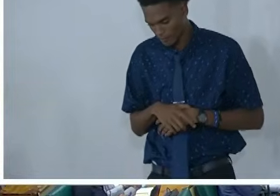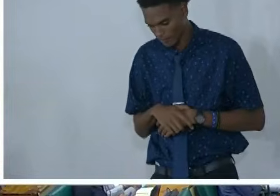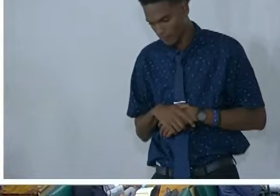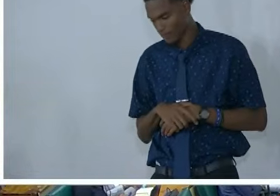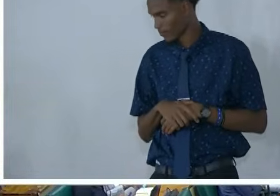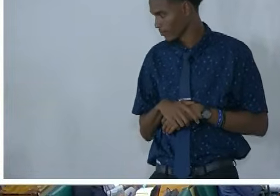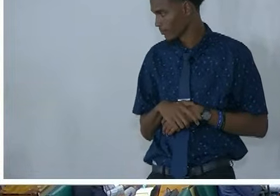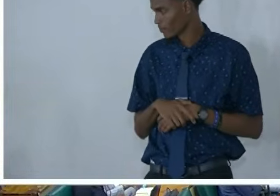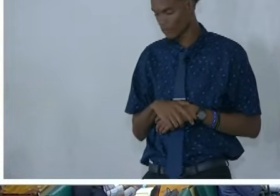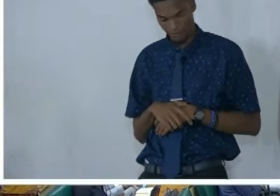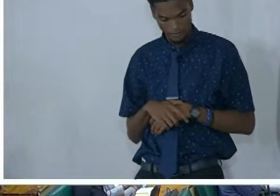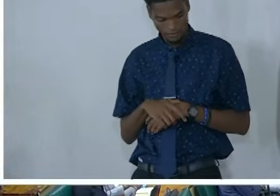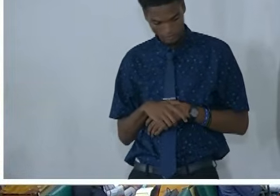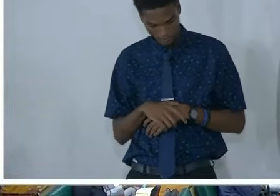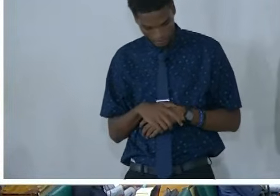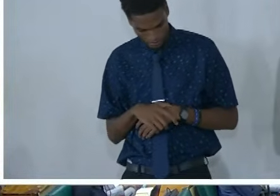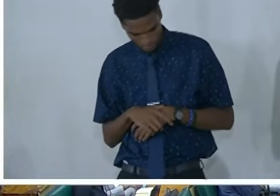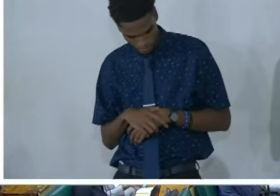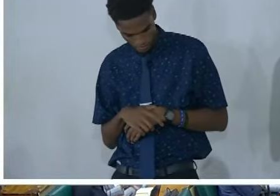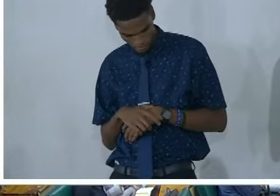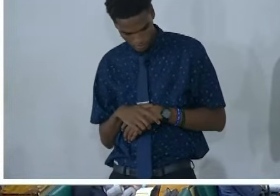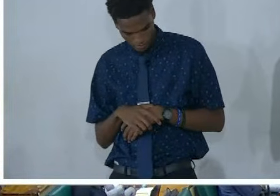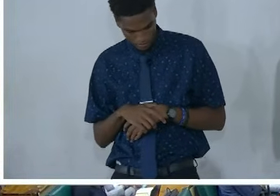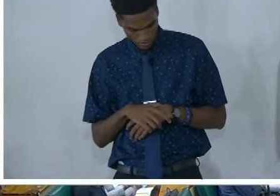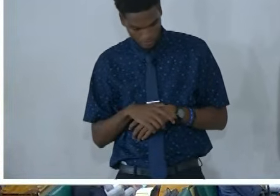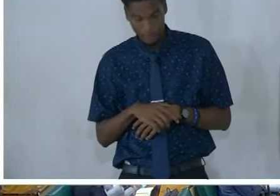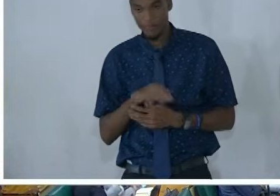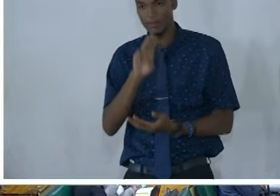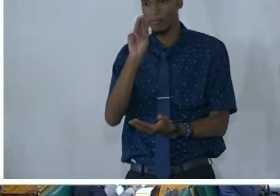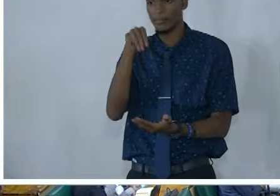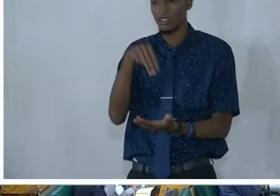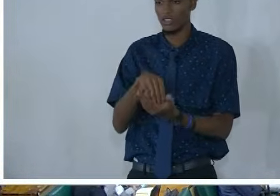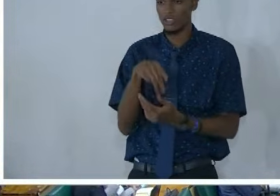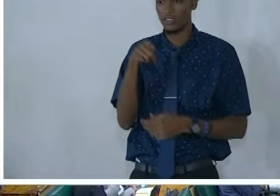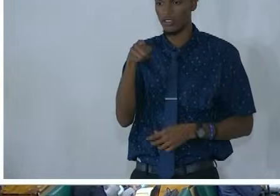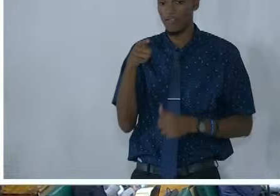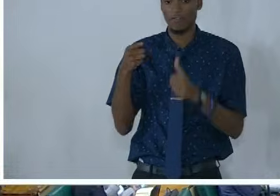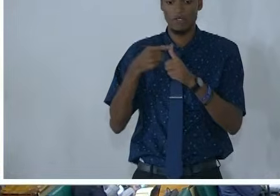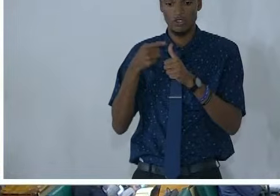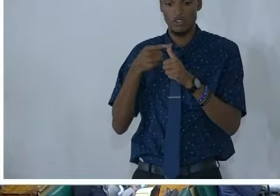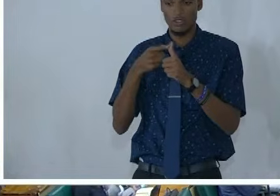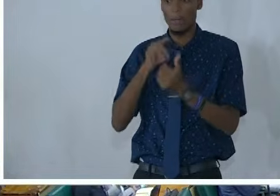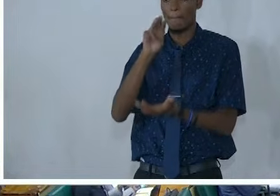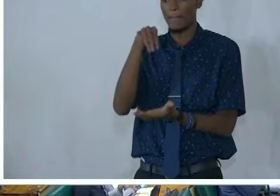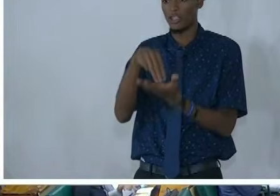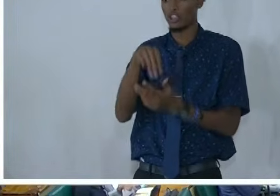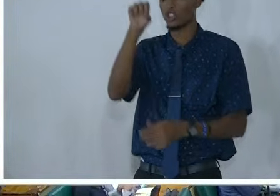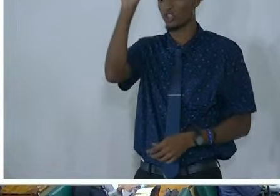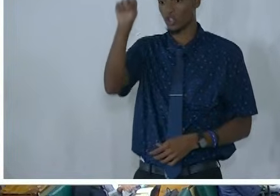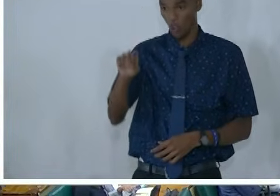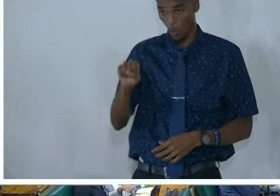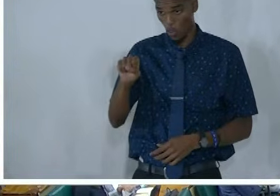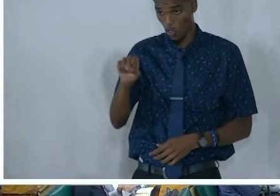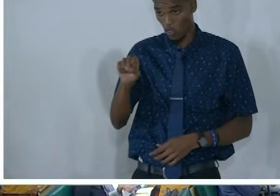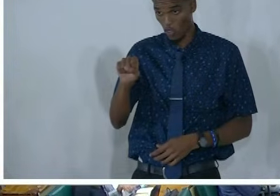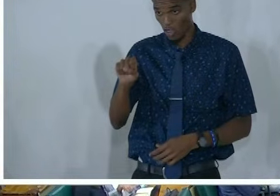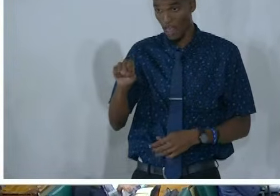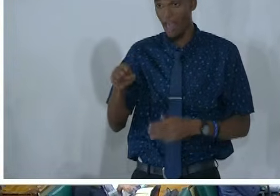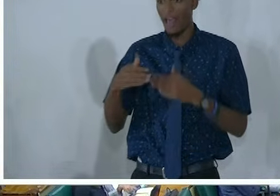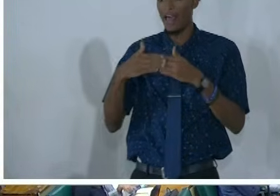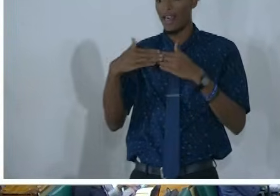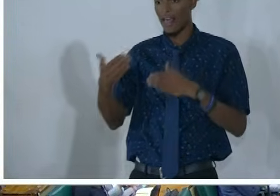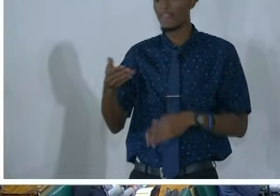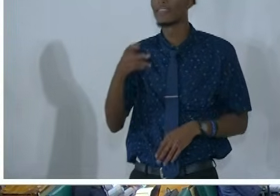No, call him first. So Manchester, the first would be Manchester Southern, and then